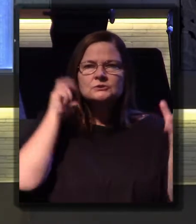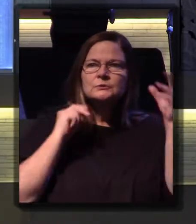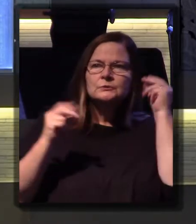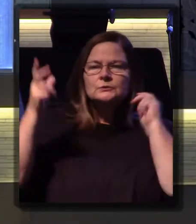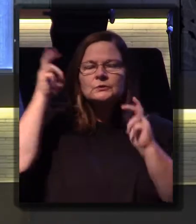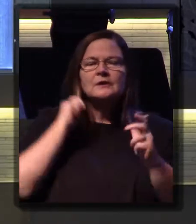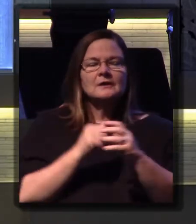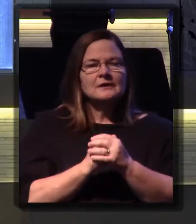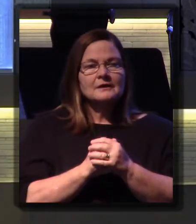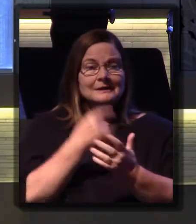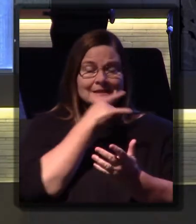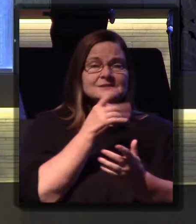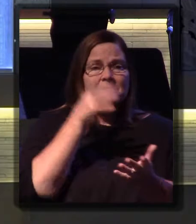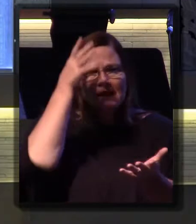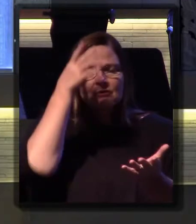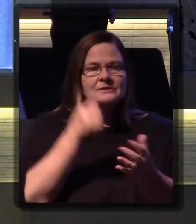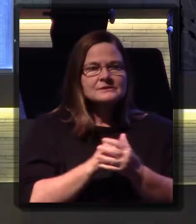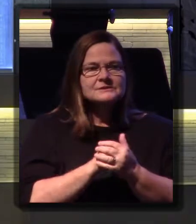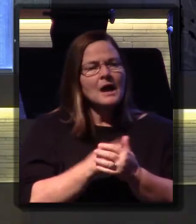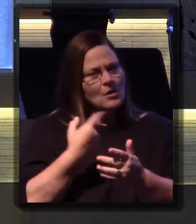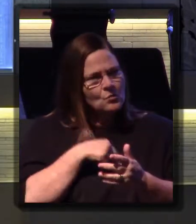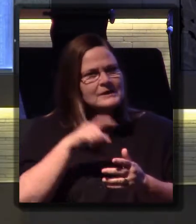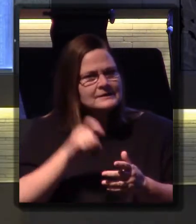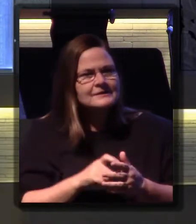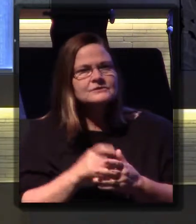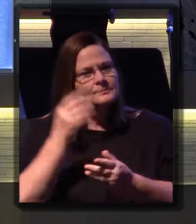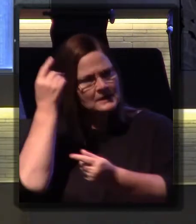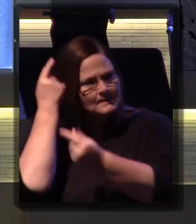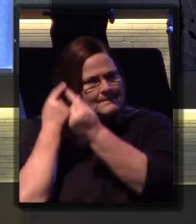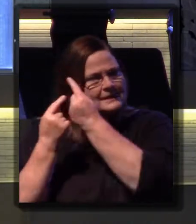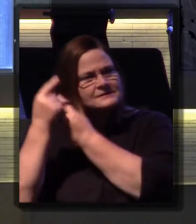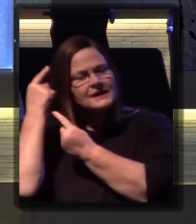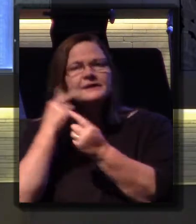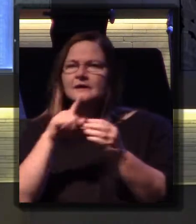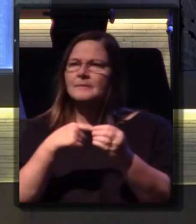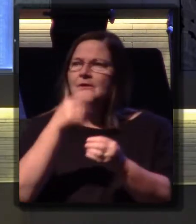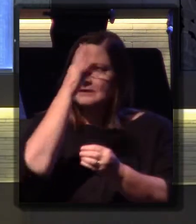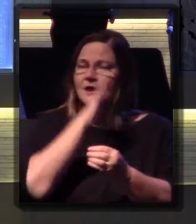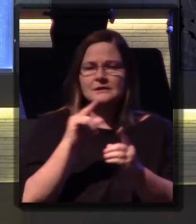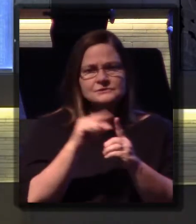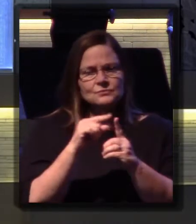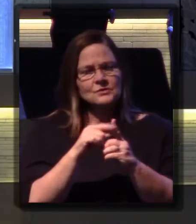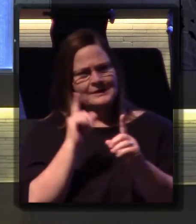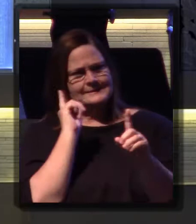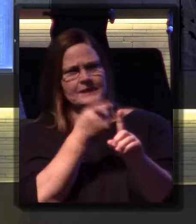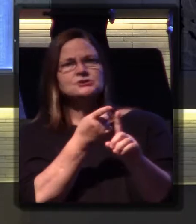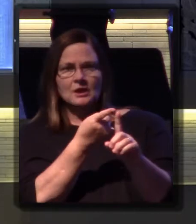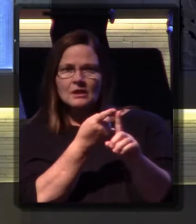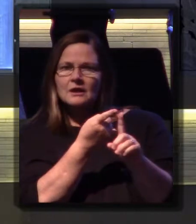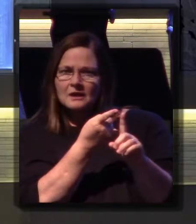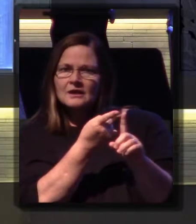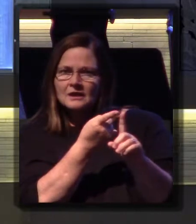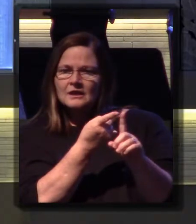was taking it in intentionally. And I think, kids and parents, I mean, for us, what... how we need to be